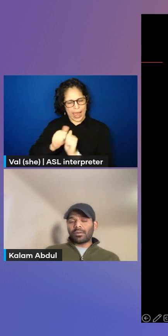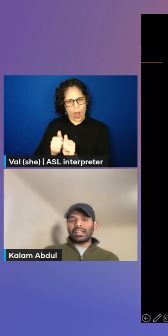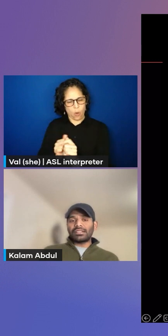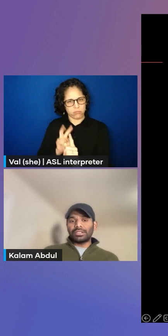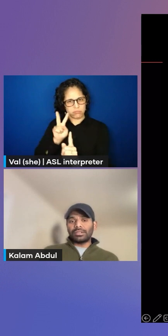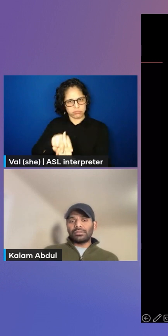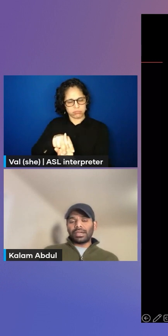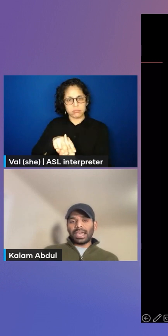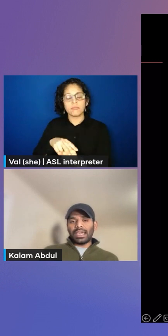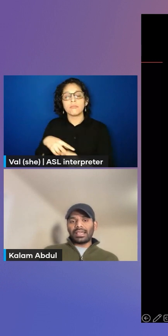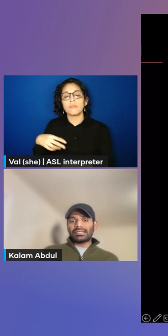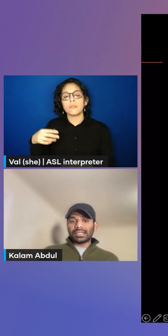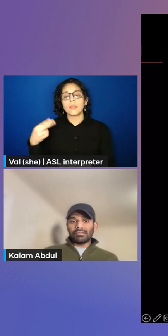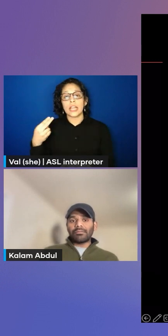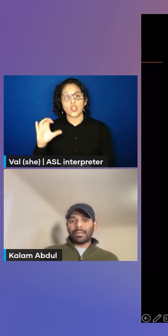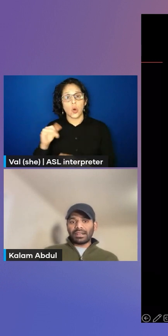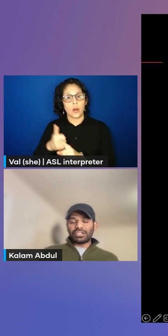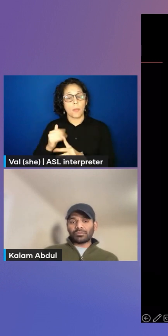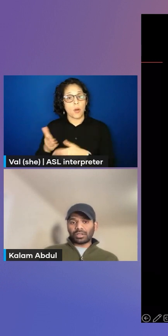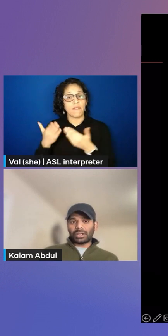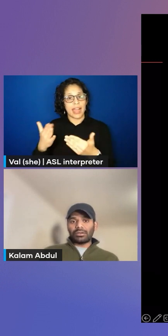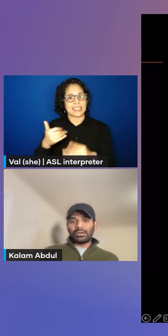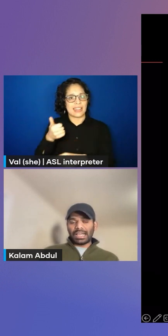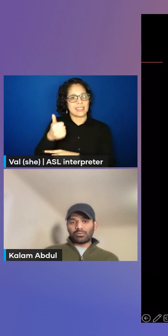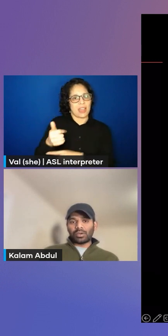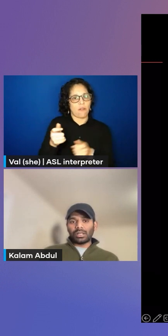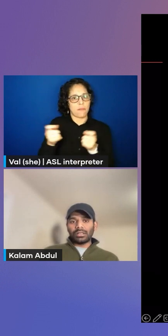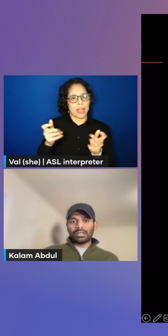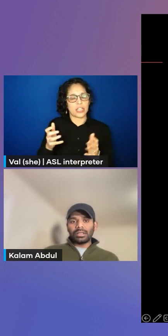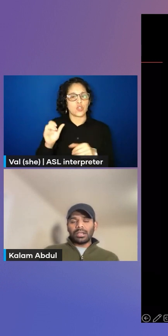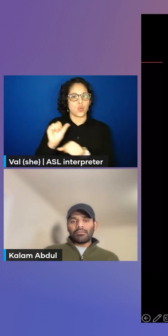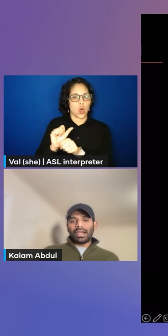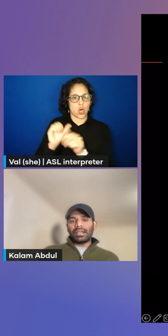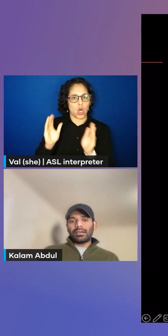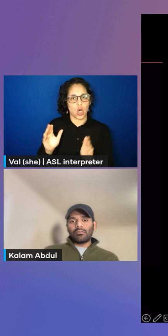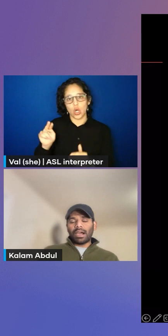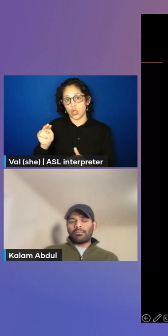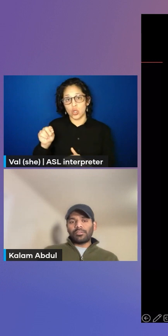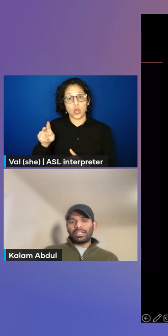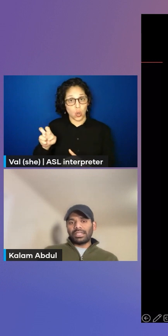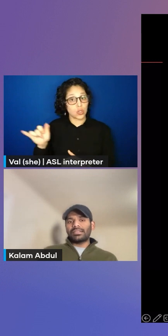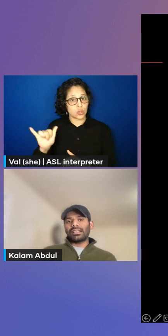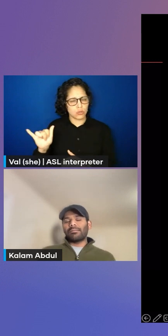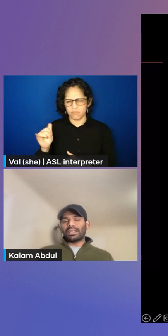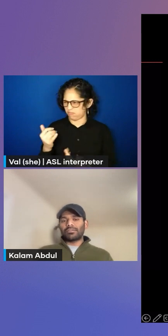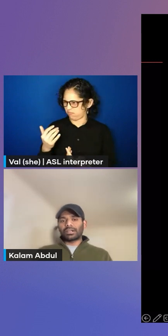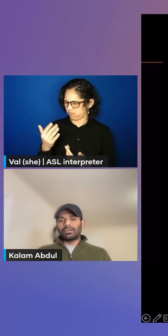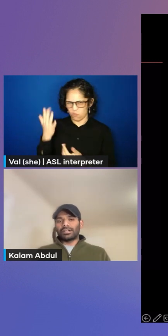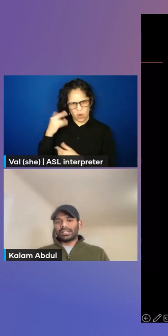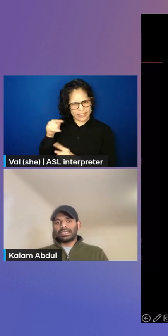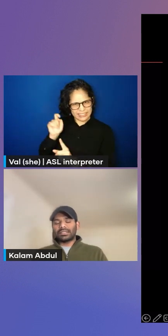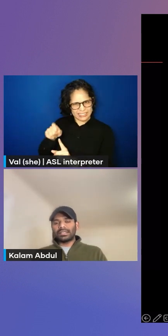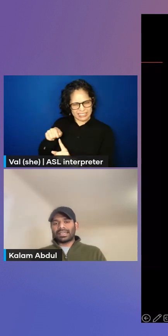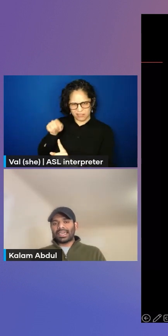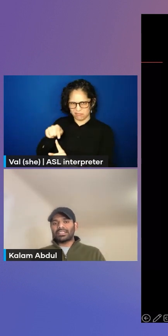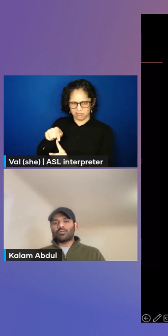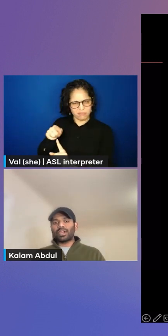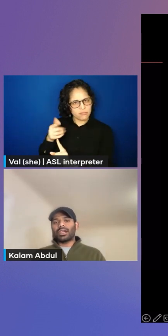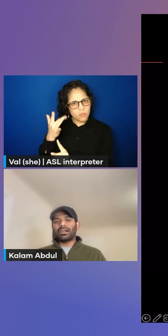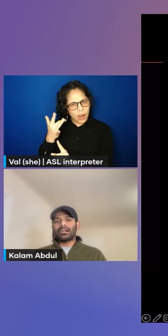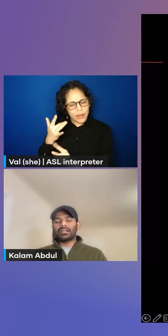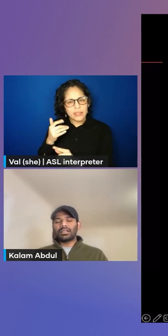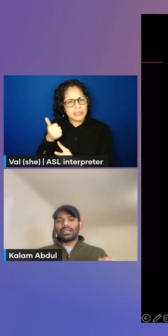Hashi provides you a self-managed worker node as well, right? Why would we need self-managed worker nodes is in a